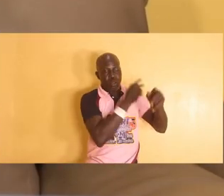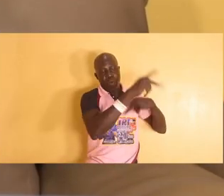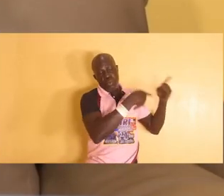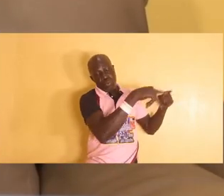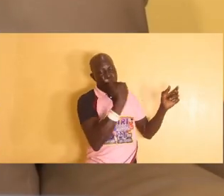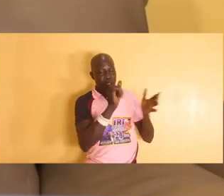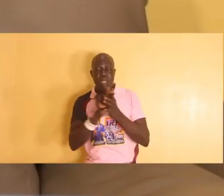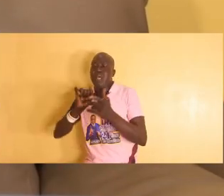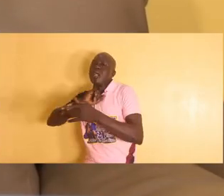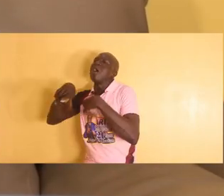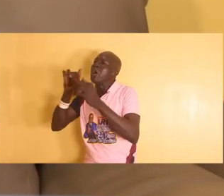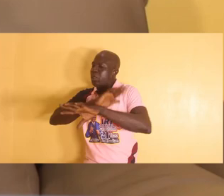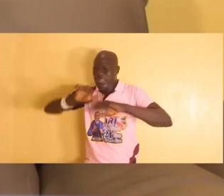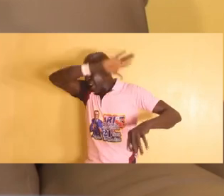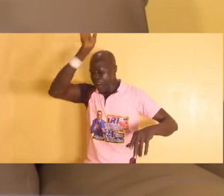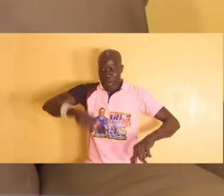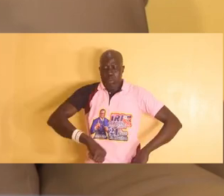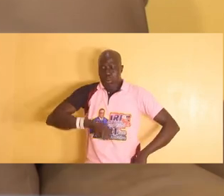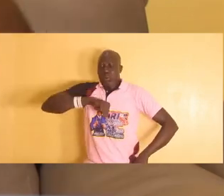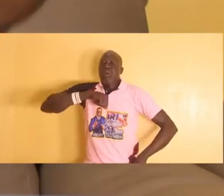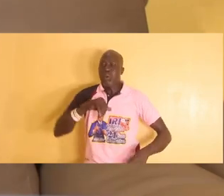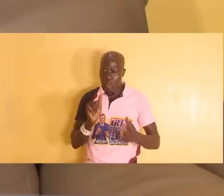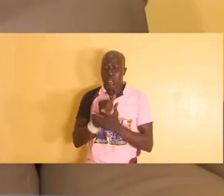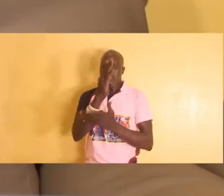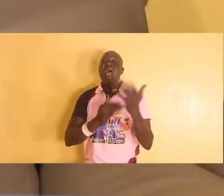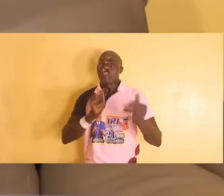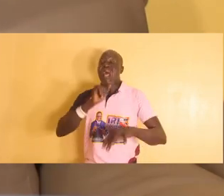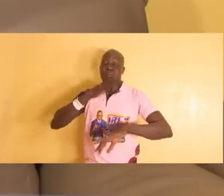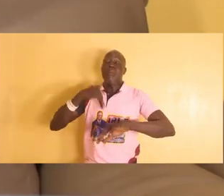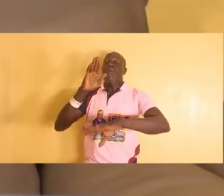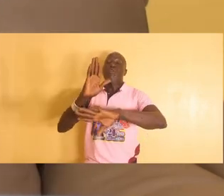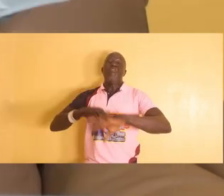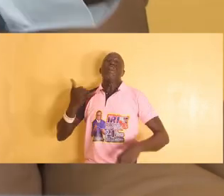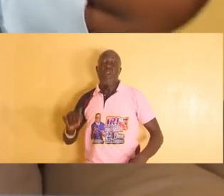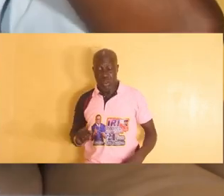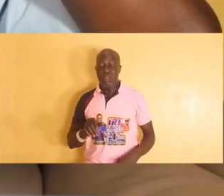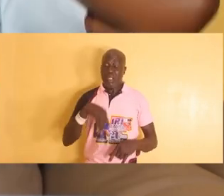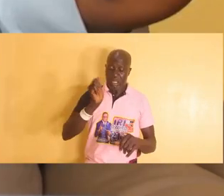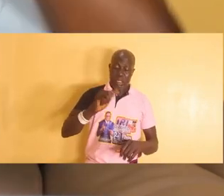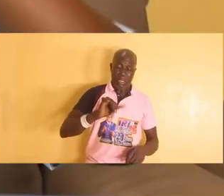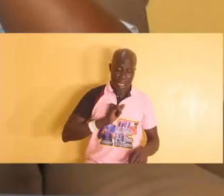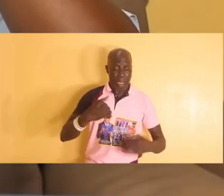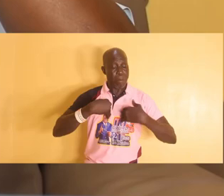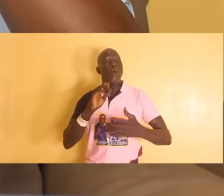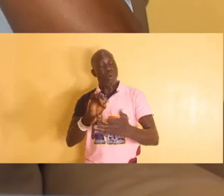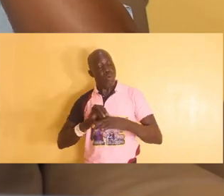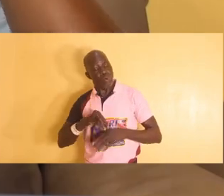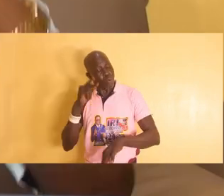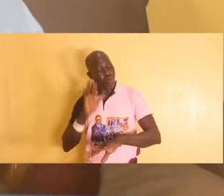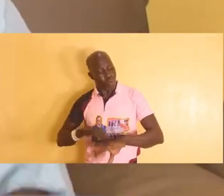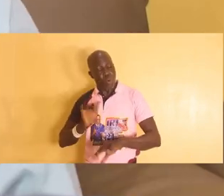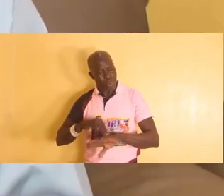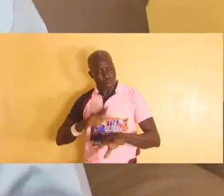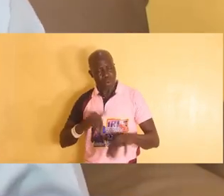to the son of the prophet. Àwọn ọmọ wò ní ìlà rẹ̀ wá bá o. They are not too proud. Ọlọ́ba èmi náà ní pé. Some people say I have come late. Yes, you have come. Yes, you have come.